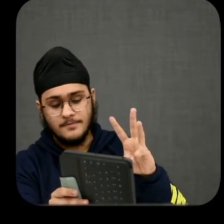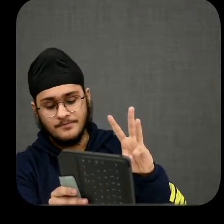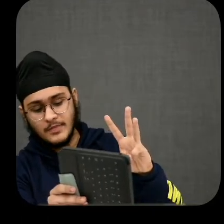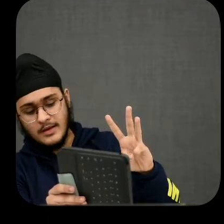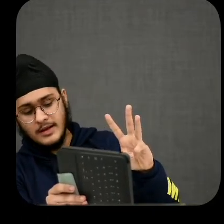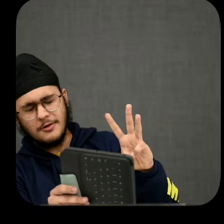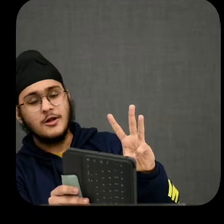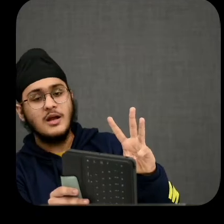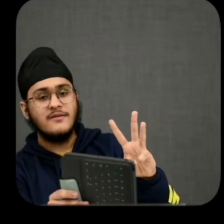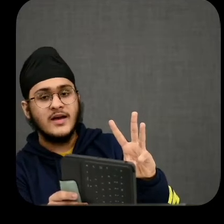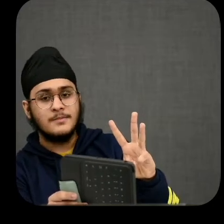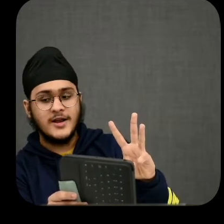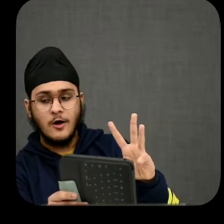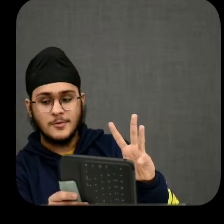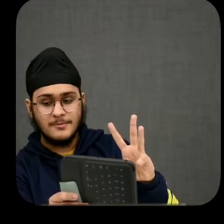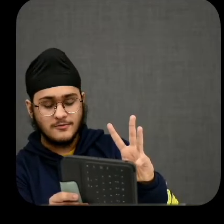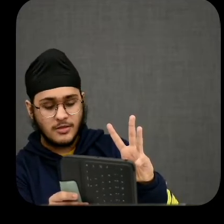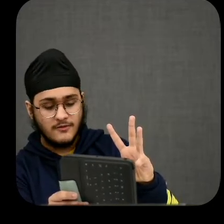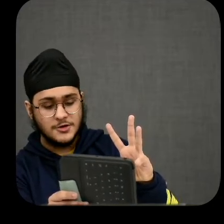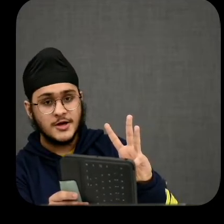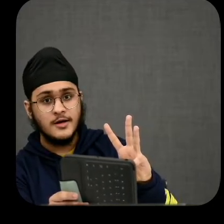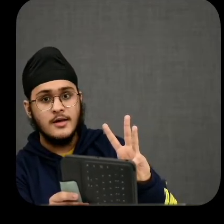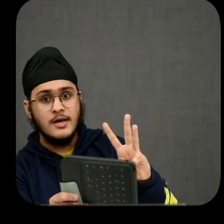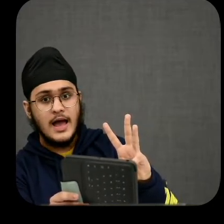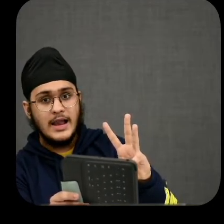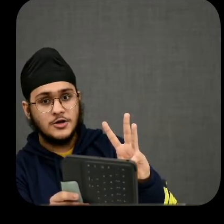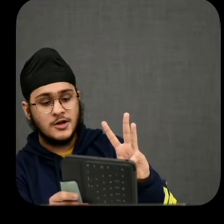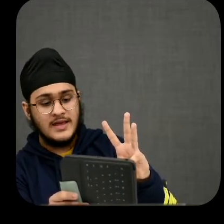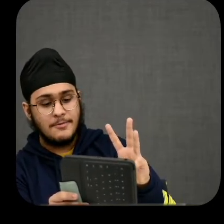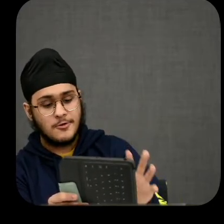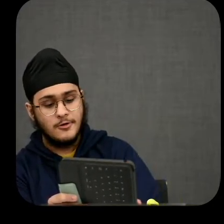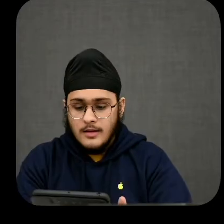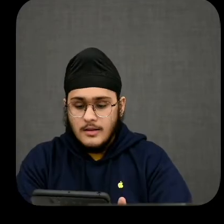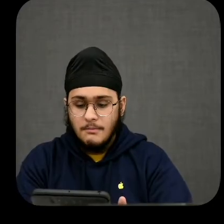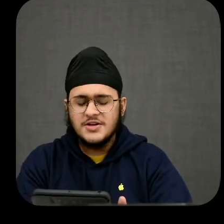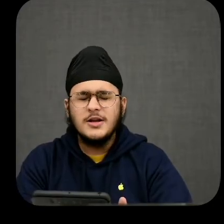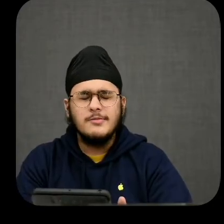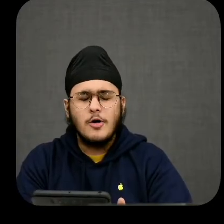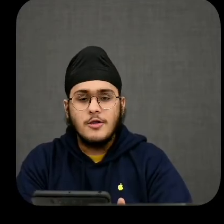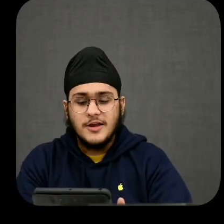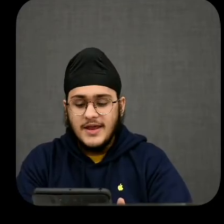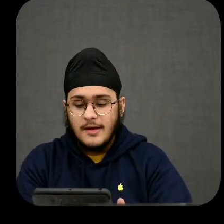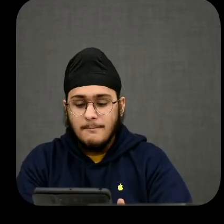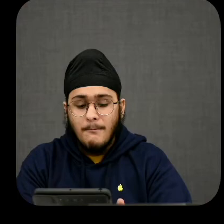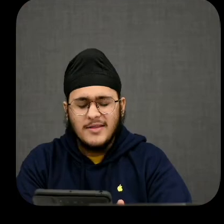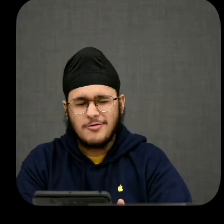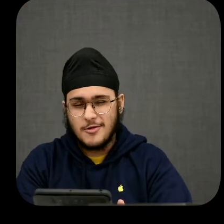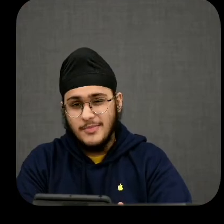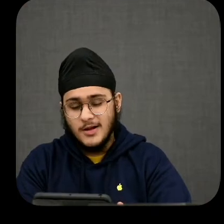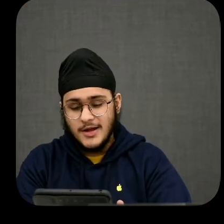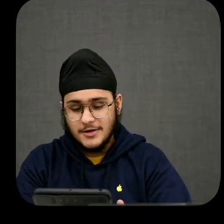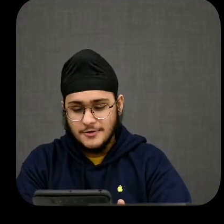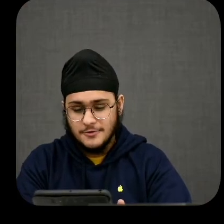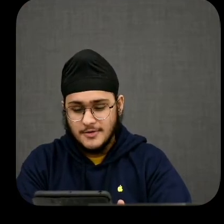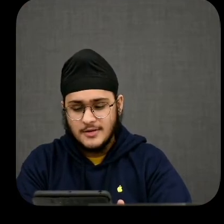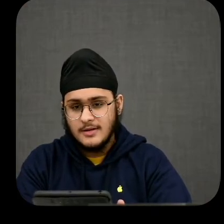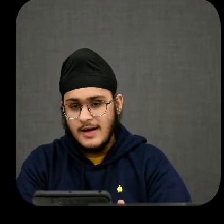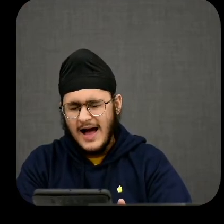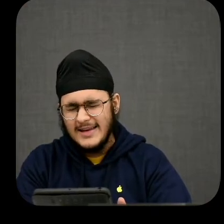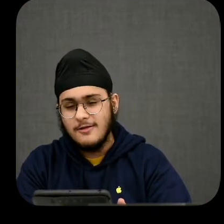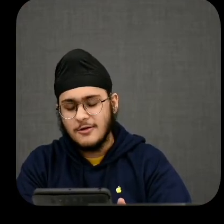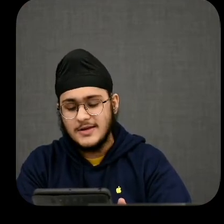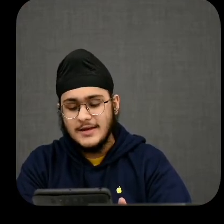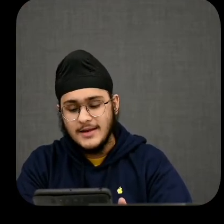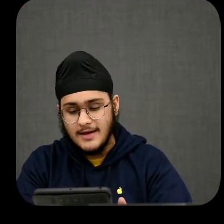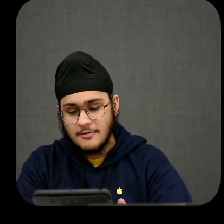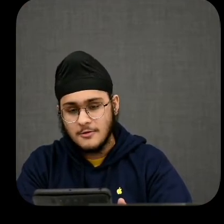background. It's still not perfect, but I hope to improve this in the future and launch it on the App Store. Machine learning models can take months to build and tune. I